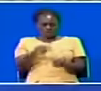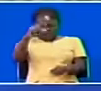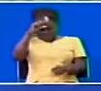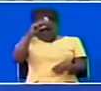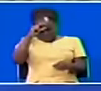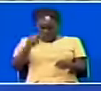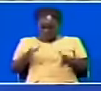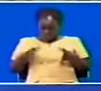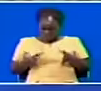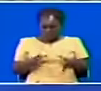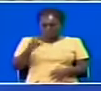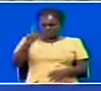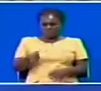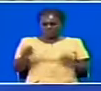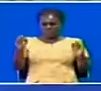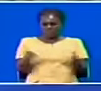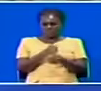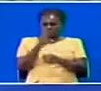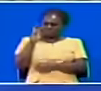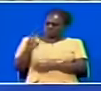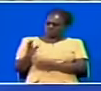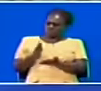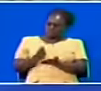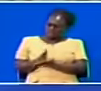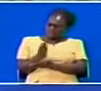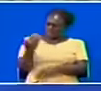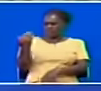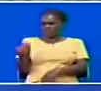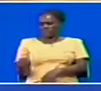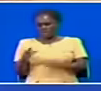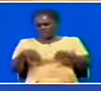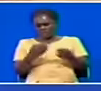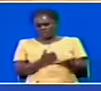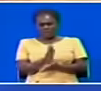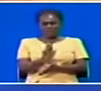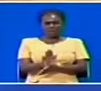mpaka isikumwe, hawawezi kuona hii ni haki, mtoto apatiwe